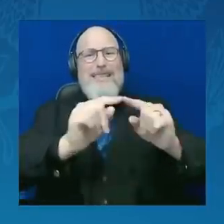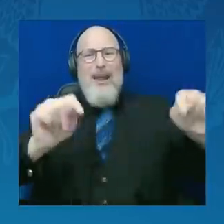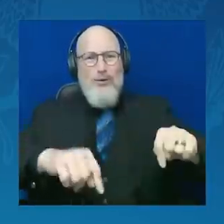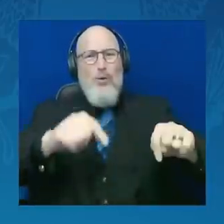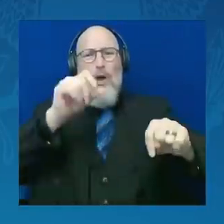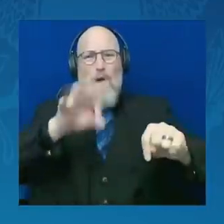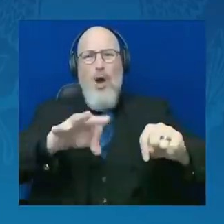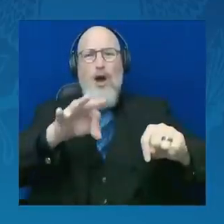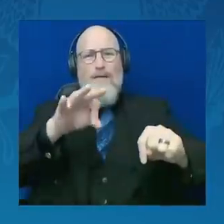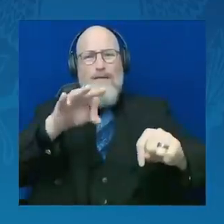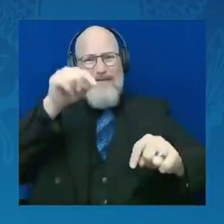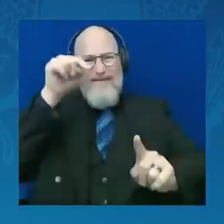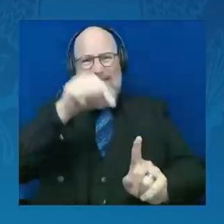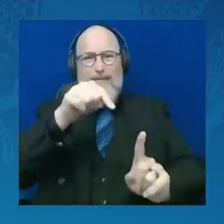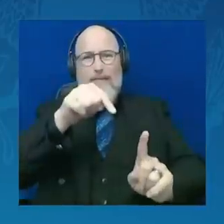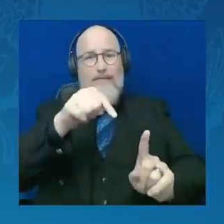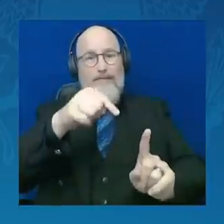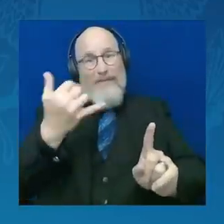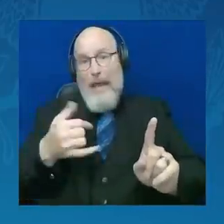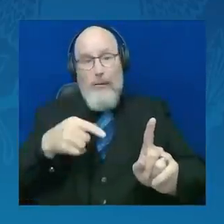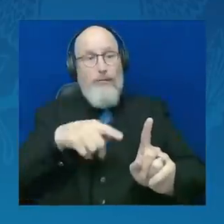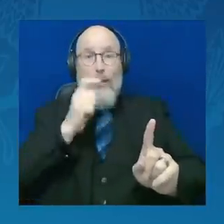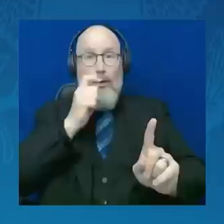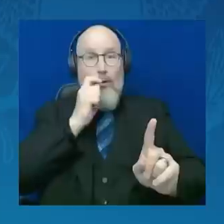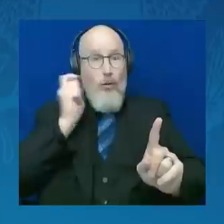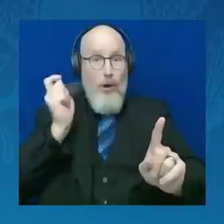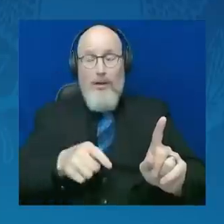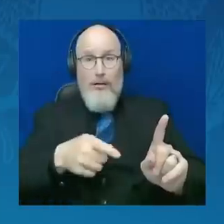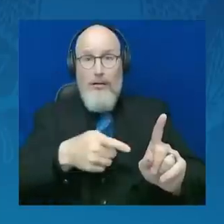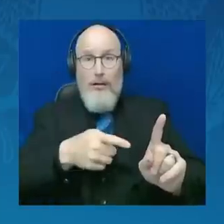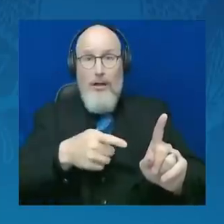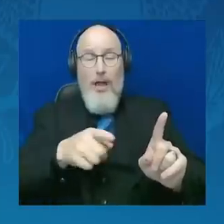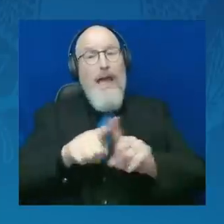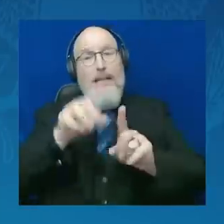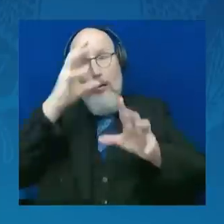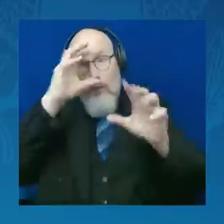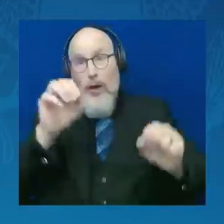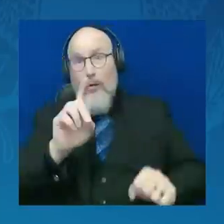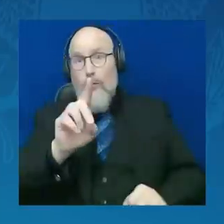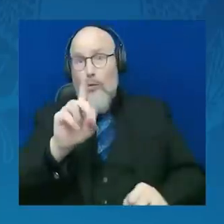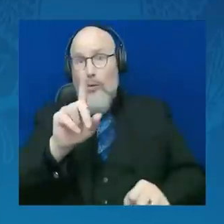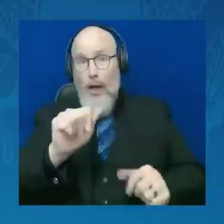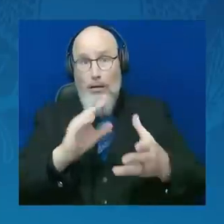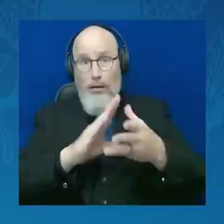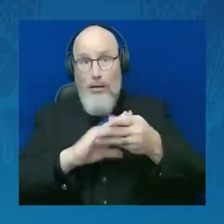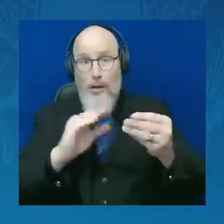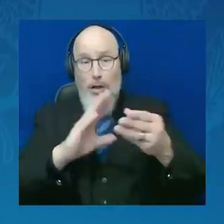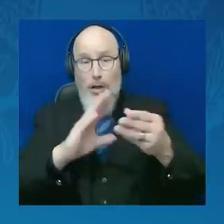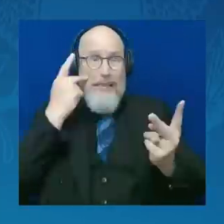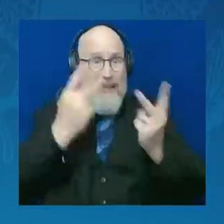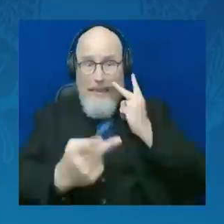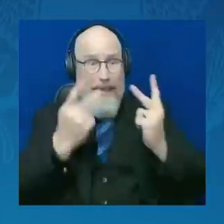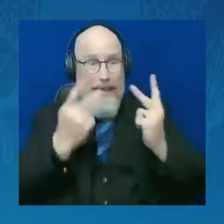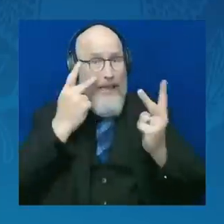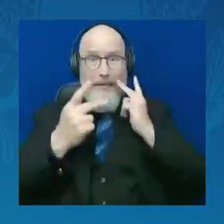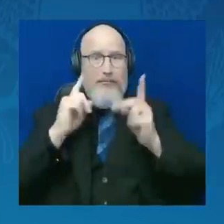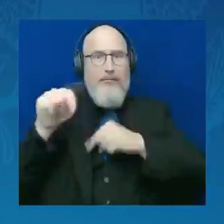President Duda has described, we have been witnessing for weeks, and certainly just in the last 24 hours,